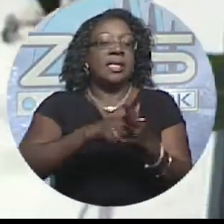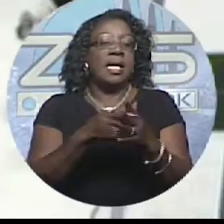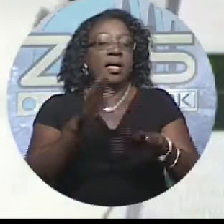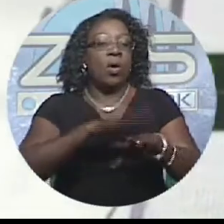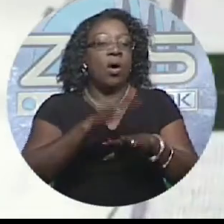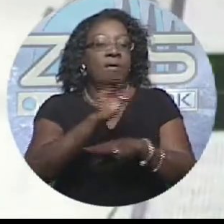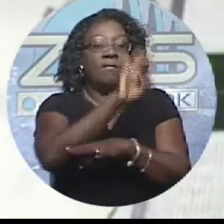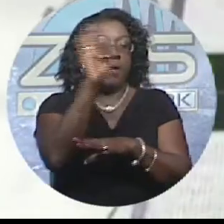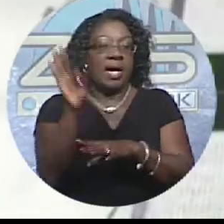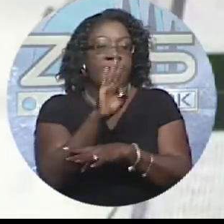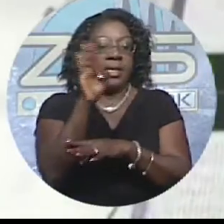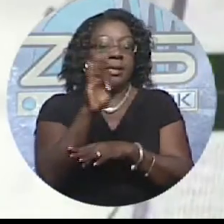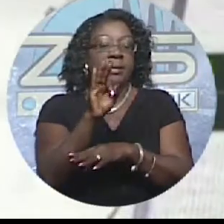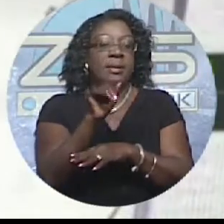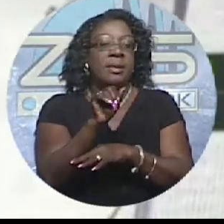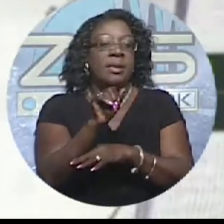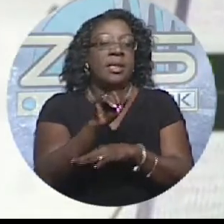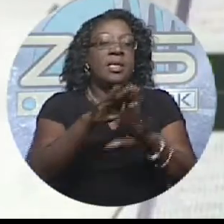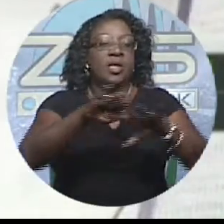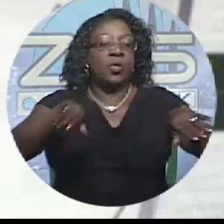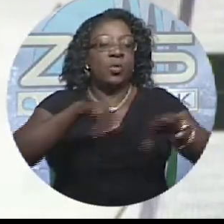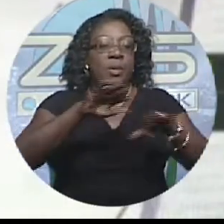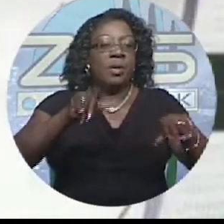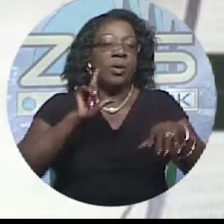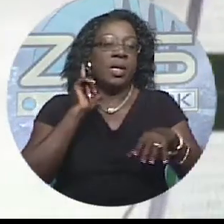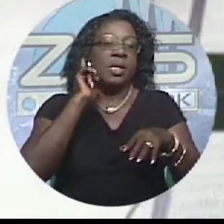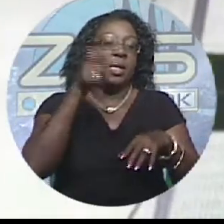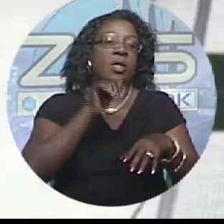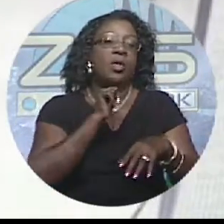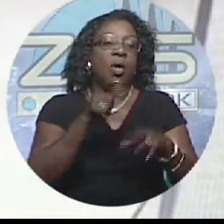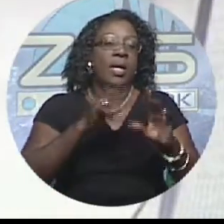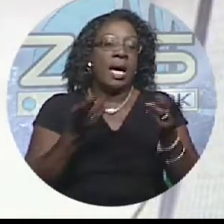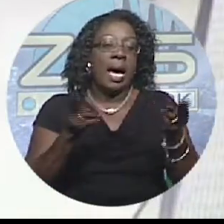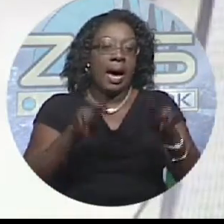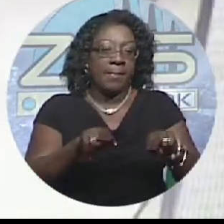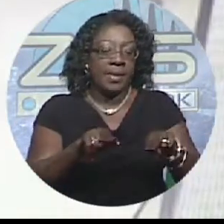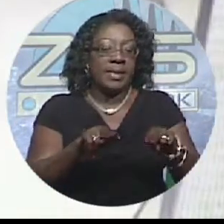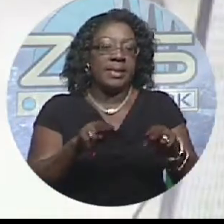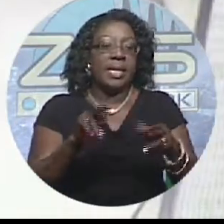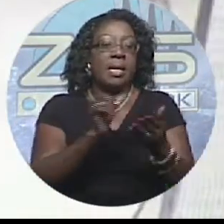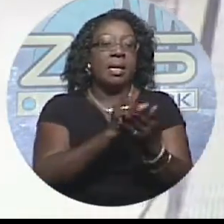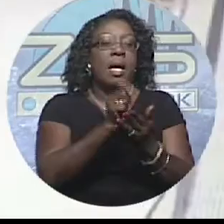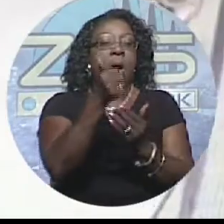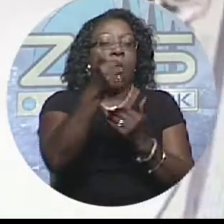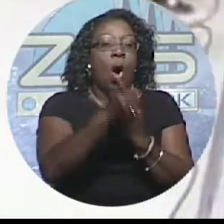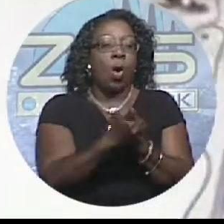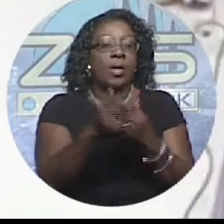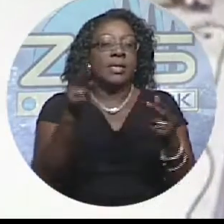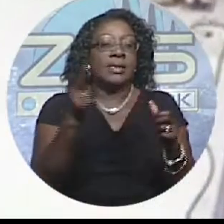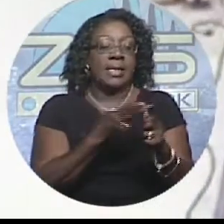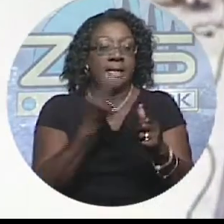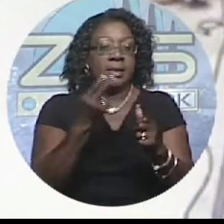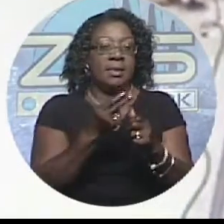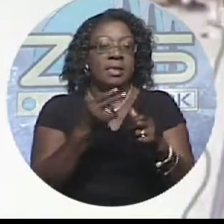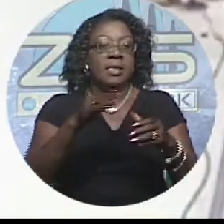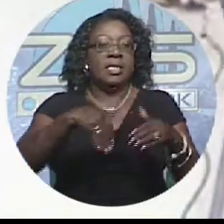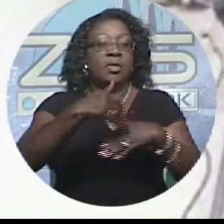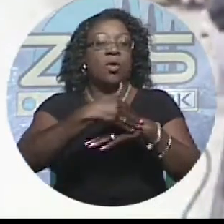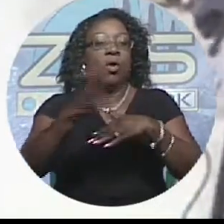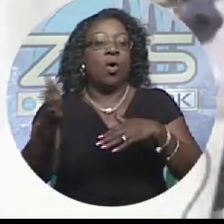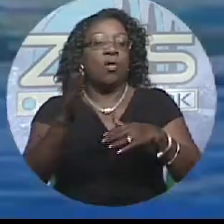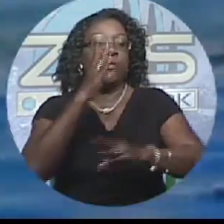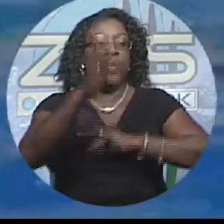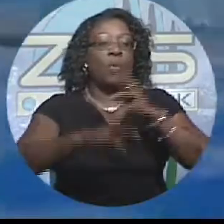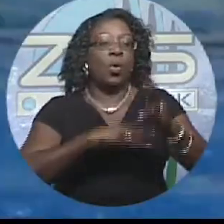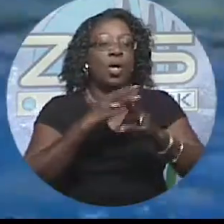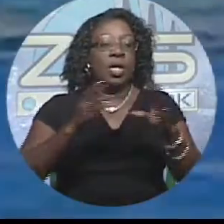Friday. However, the swimming segment of the championships will not start until August 2nd. Ariana was going to opt out of the World Championships this year because